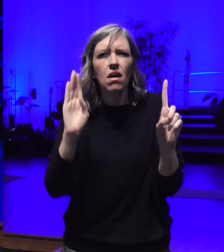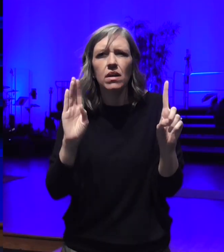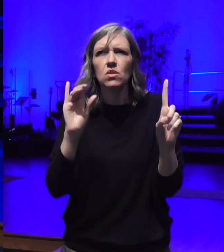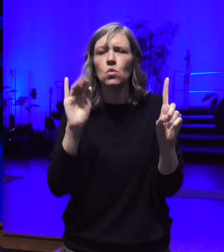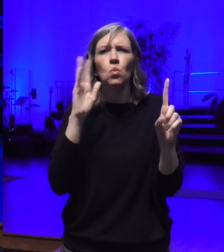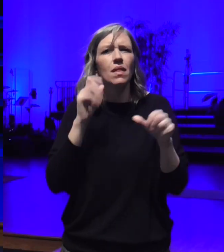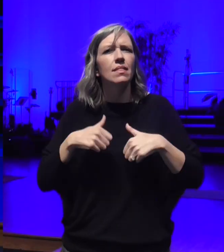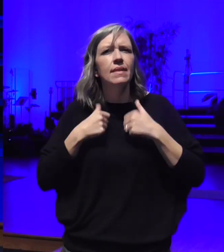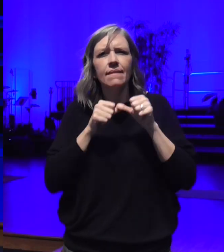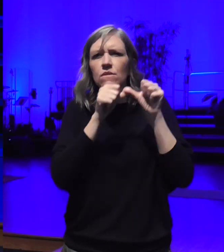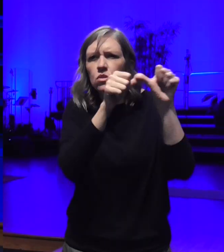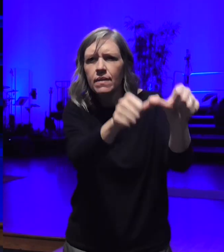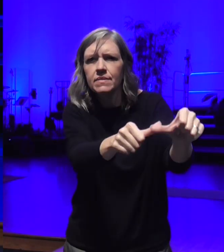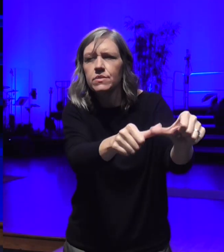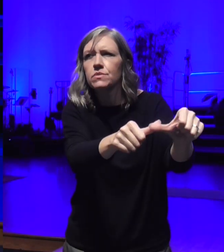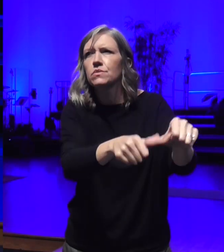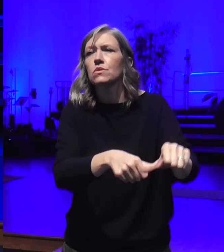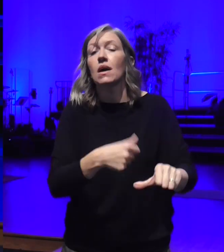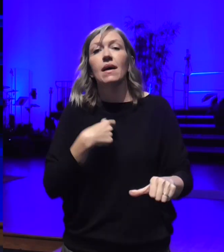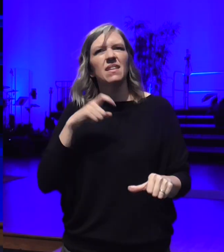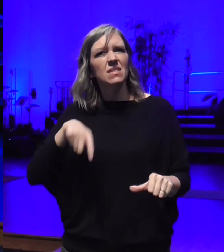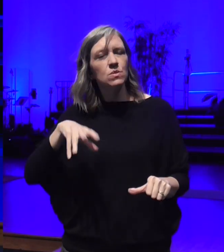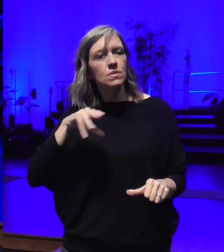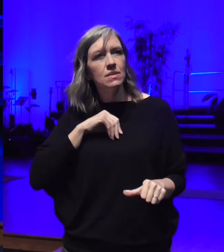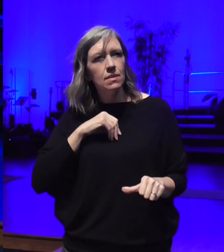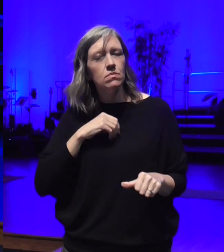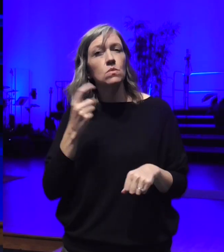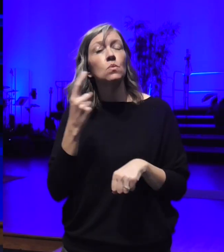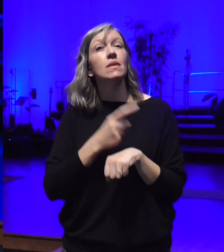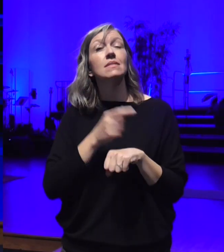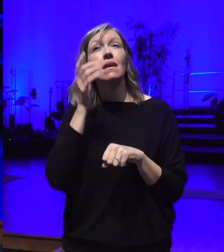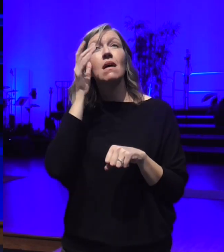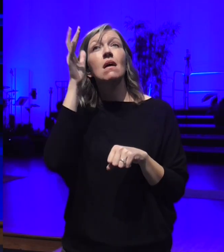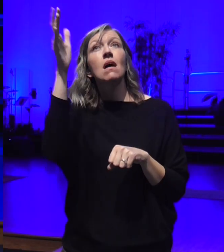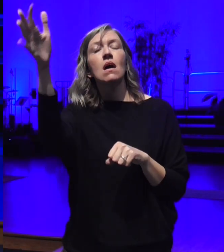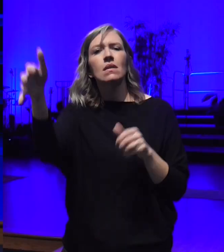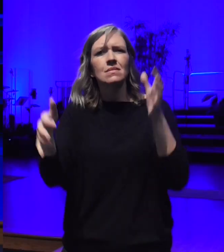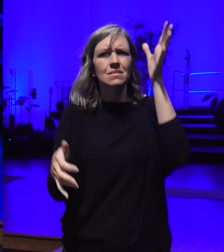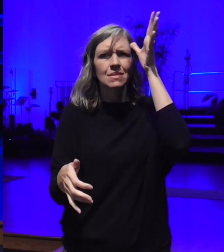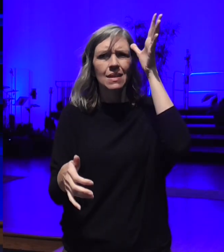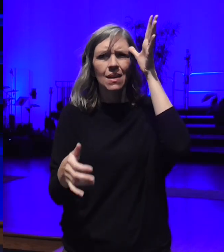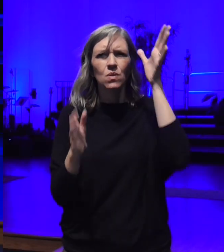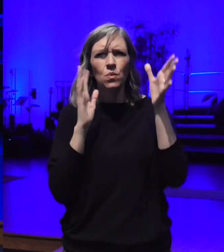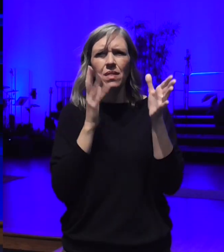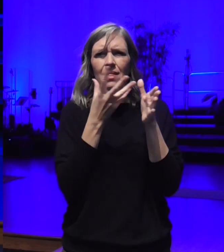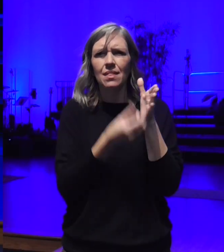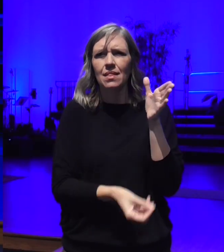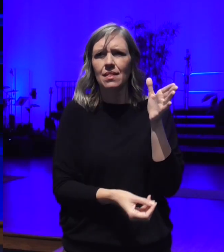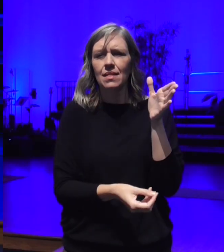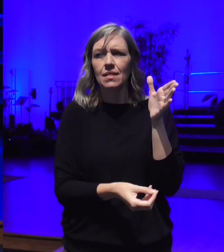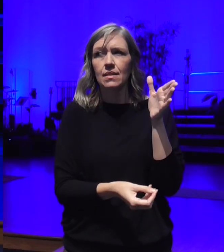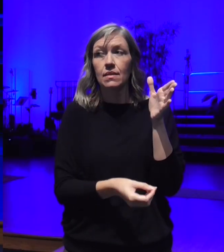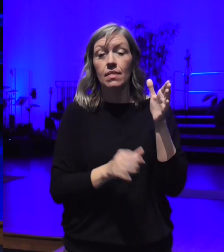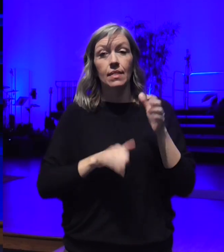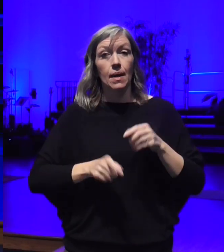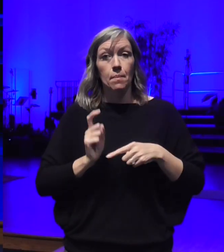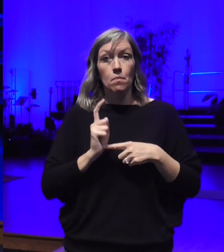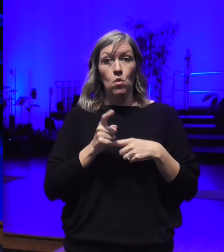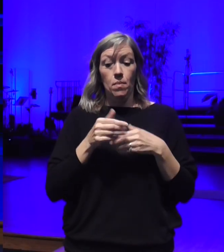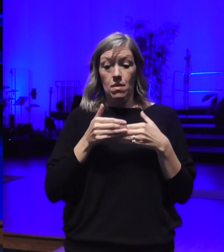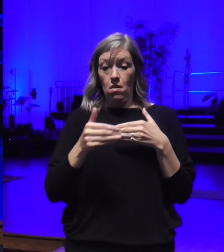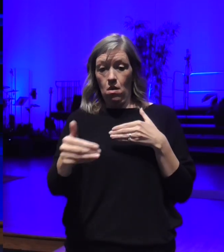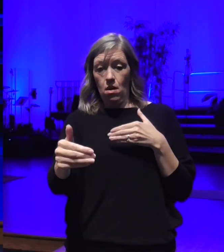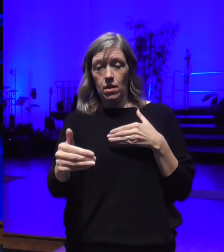And I had to accept that one day he will die. And I think from that moment forward, the fact of